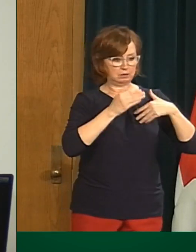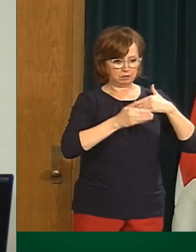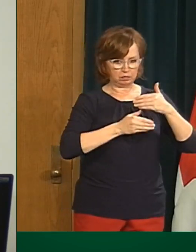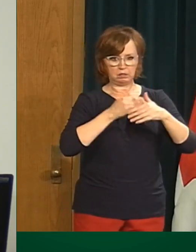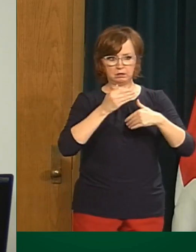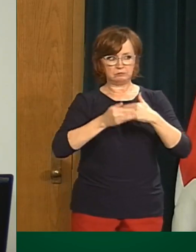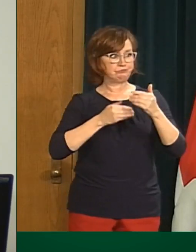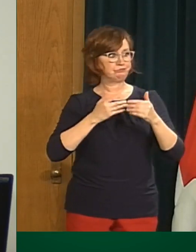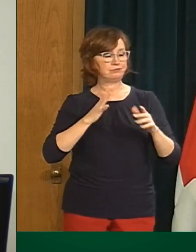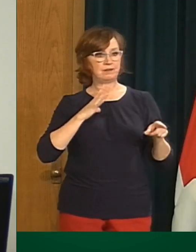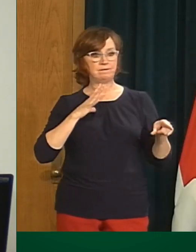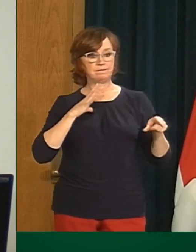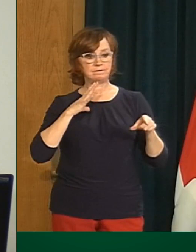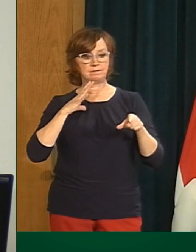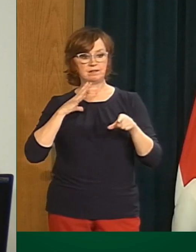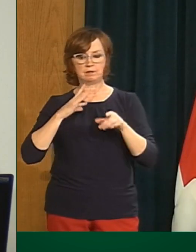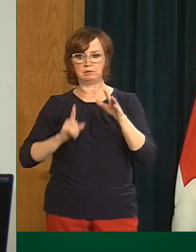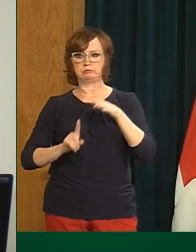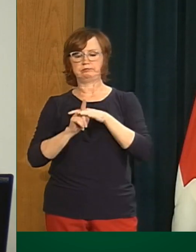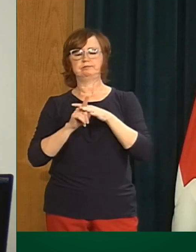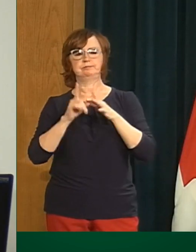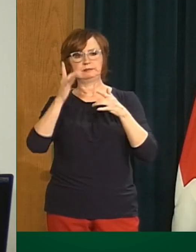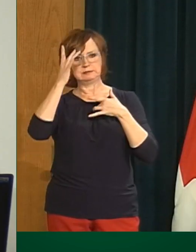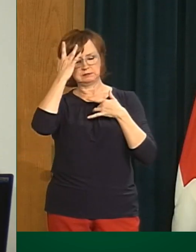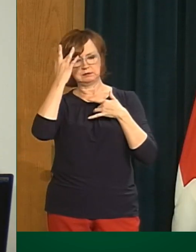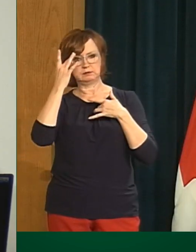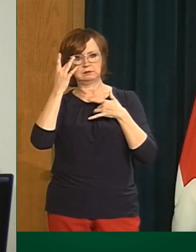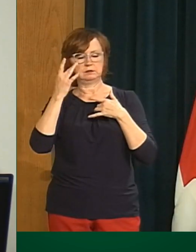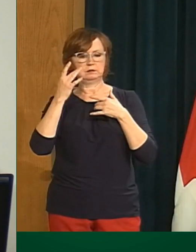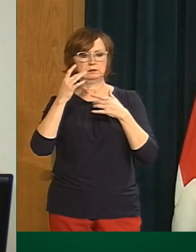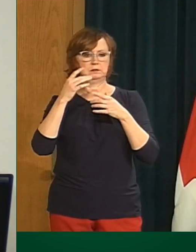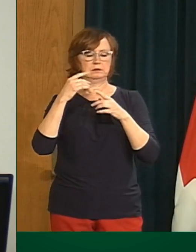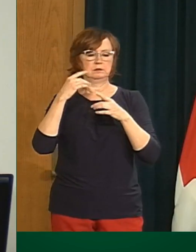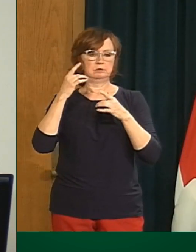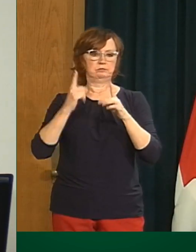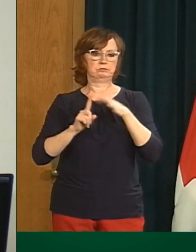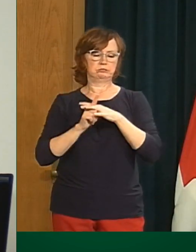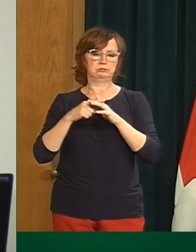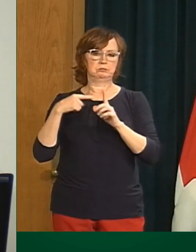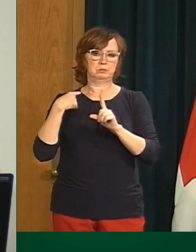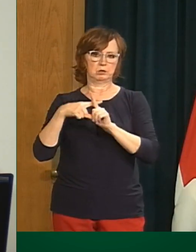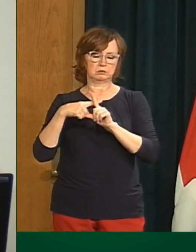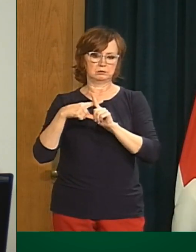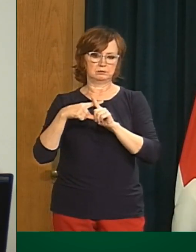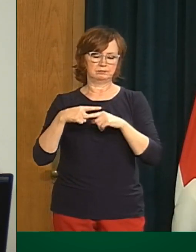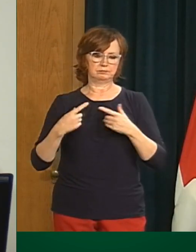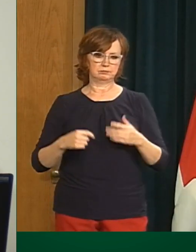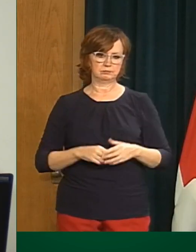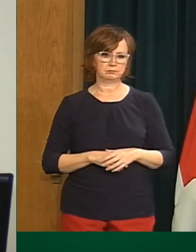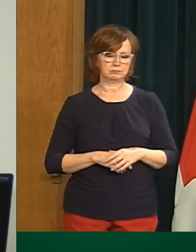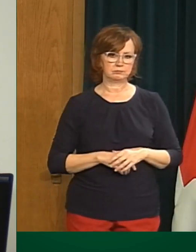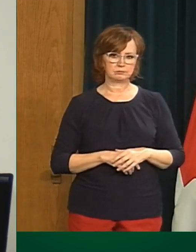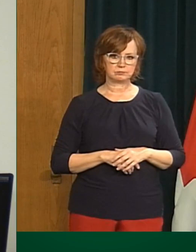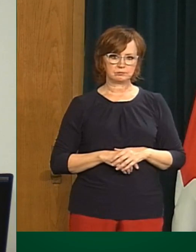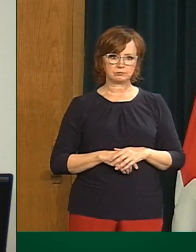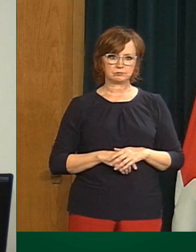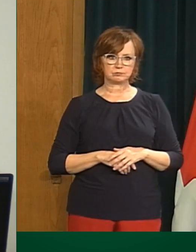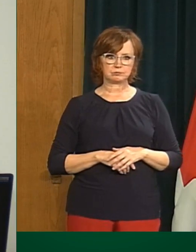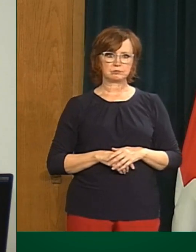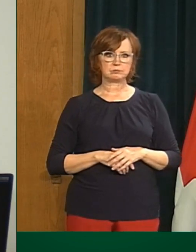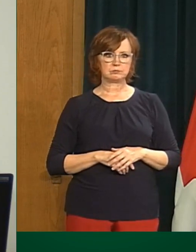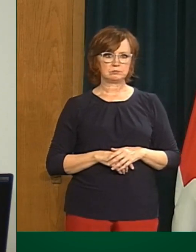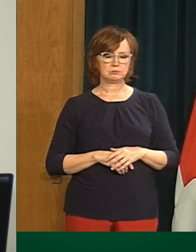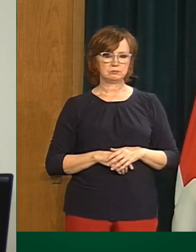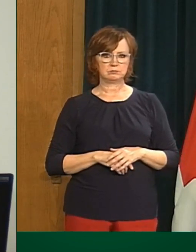many but not all of the test positive are as part of a cluster investigation. And as you do more aggressive case contact